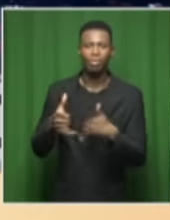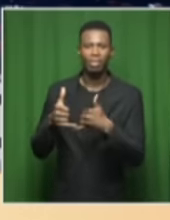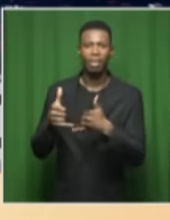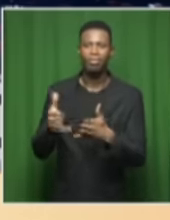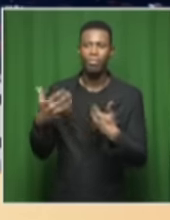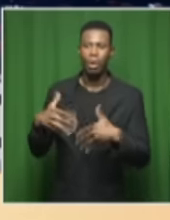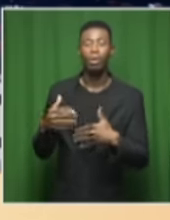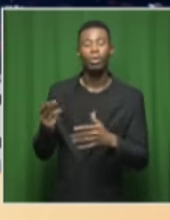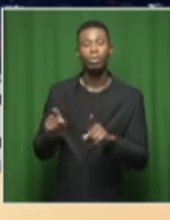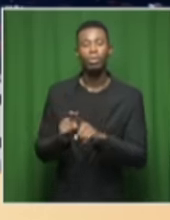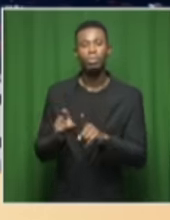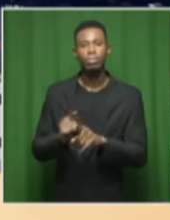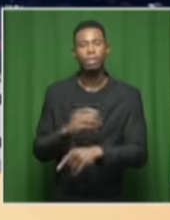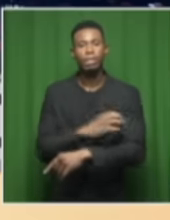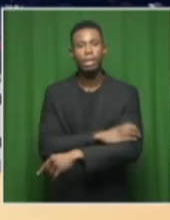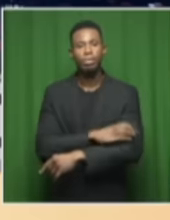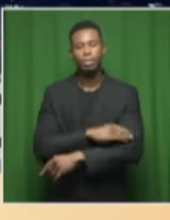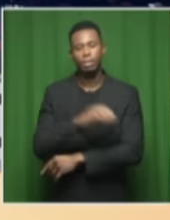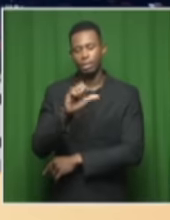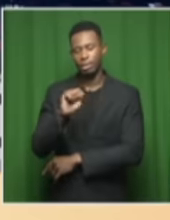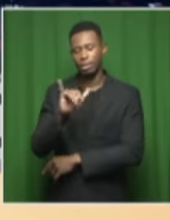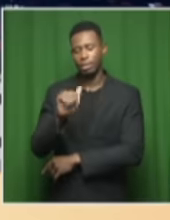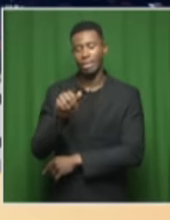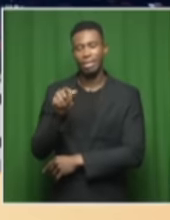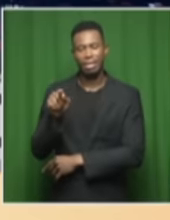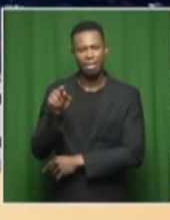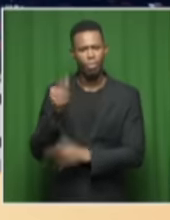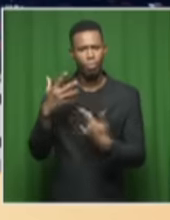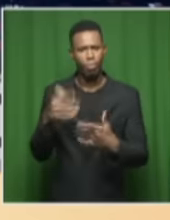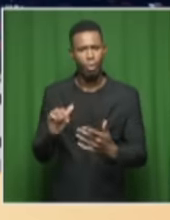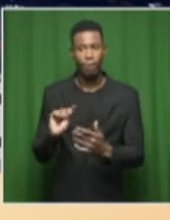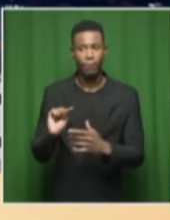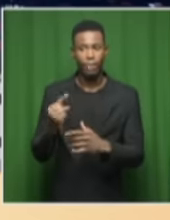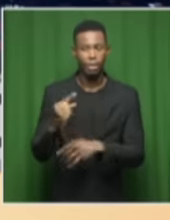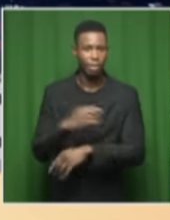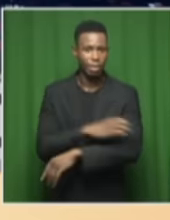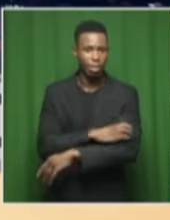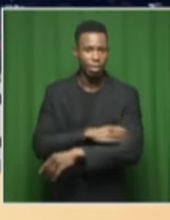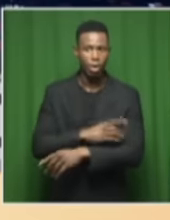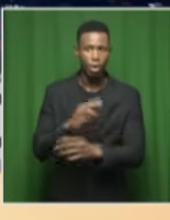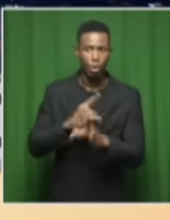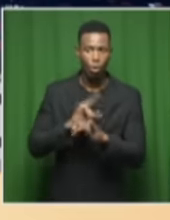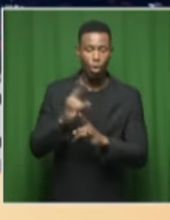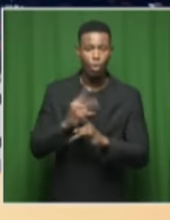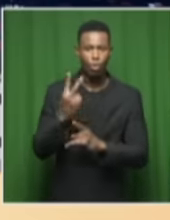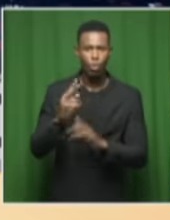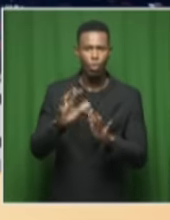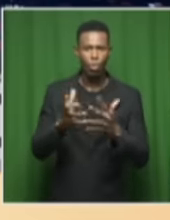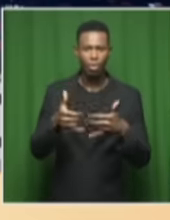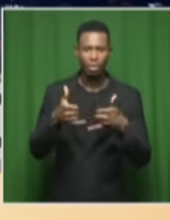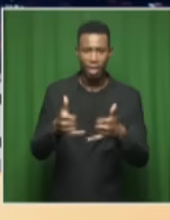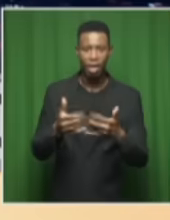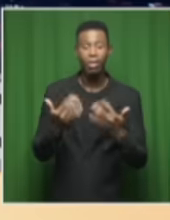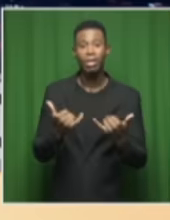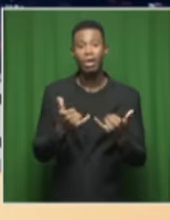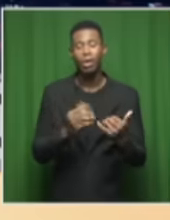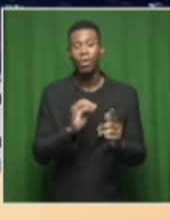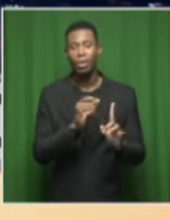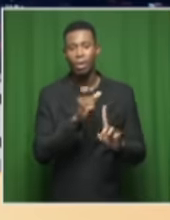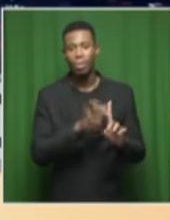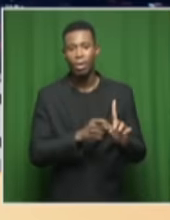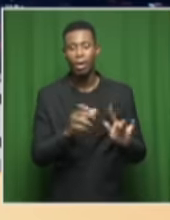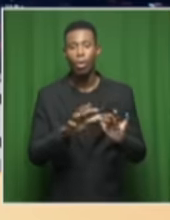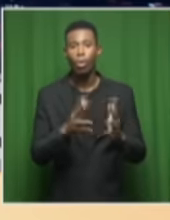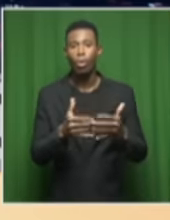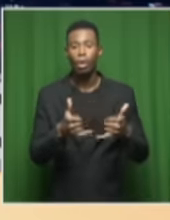also made history by being the first Springbok captain to win two World Cups. To talk to us about this, we have a World Cup winner from the class